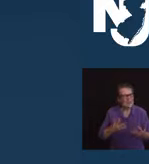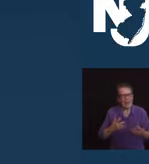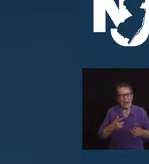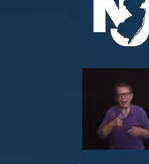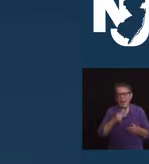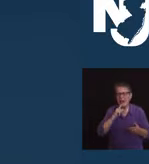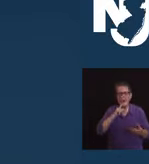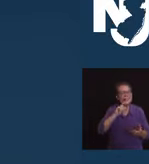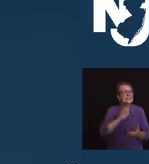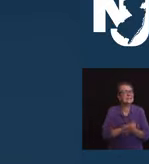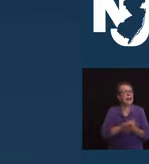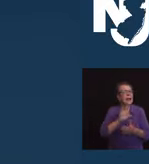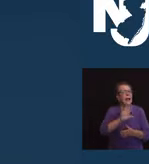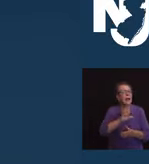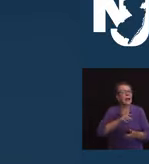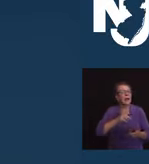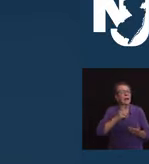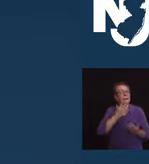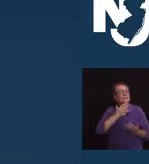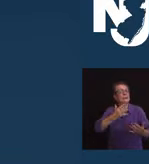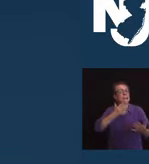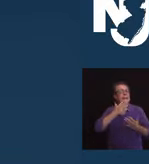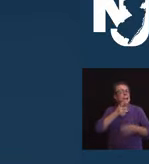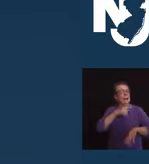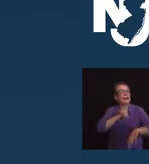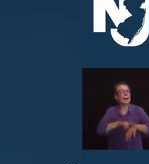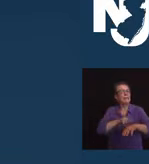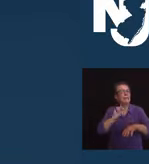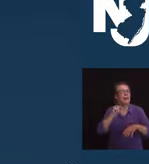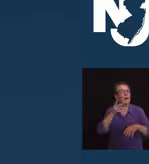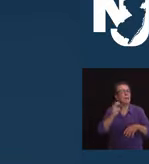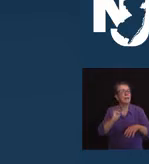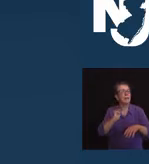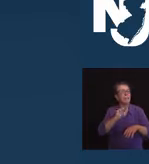to Democratic chairman in Middlesex County, another dear friend, Kevin McCabe,